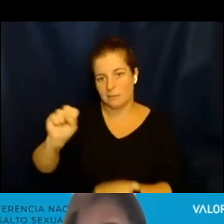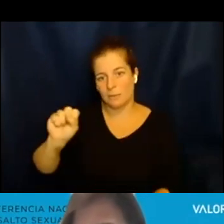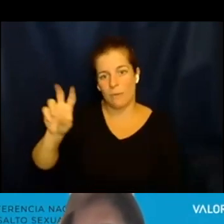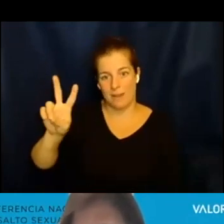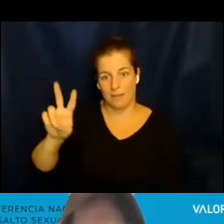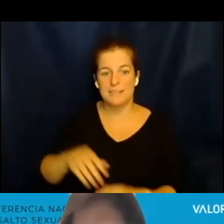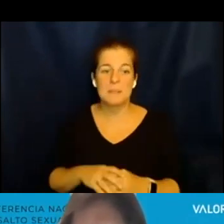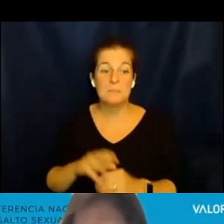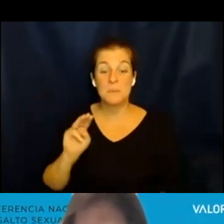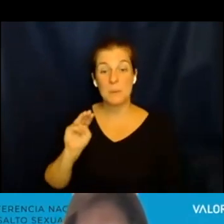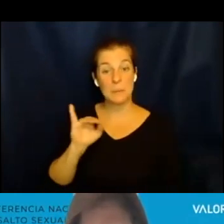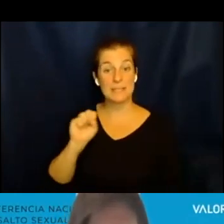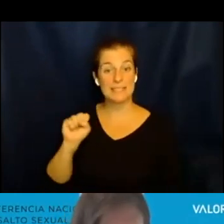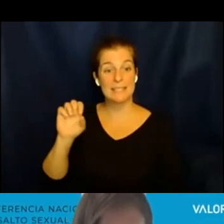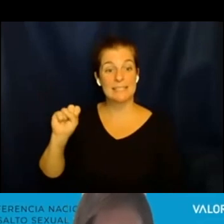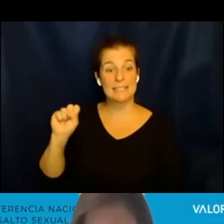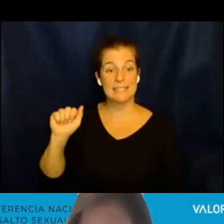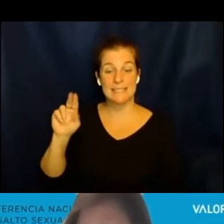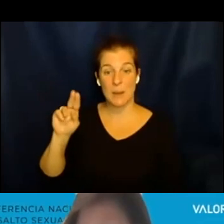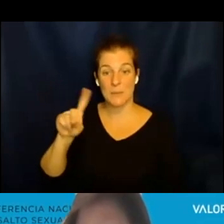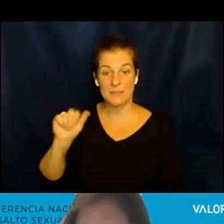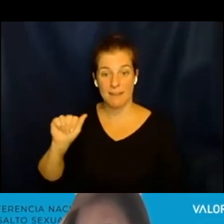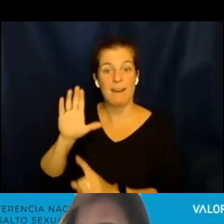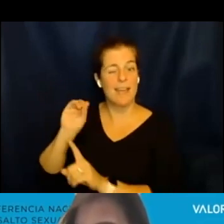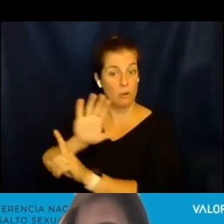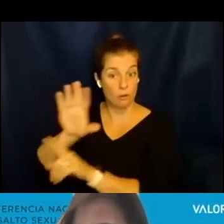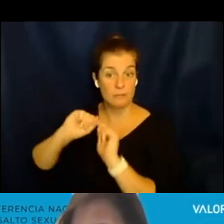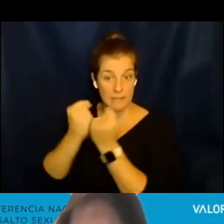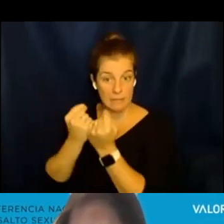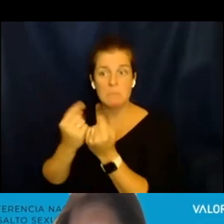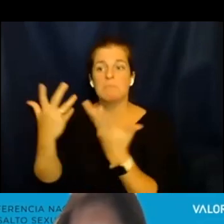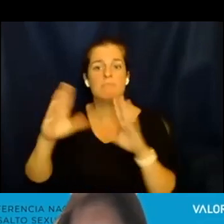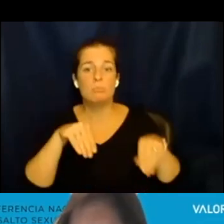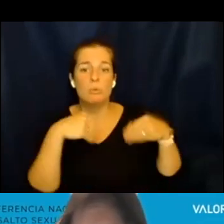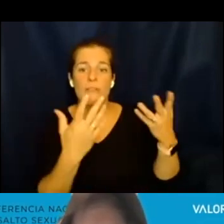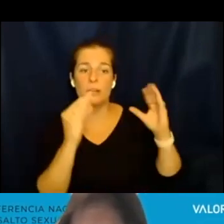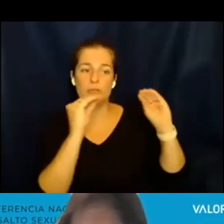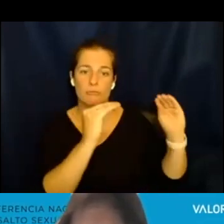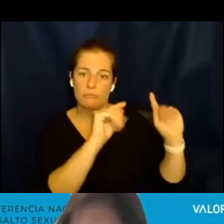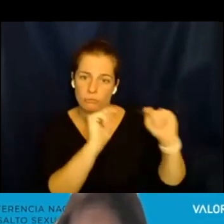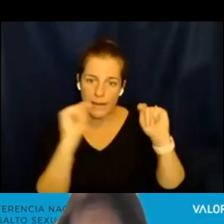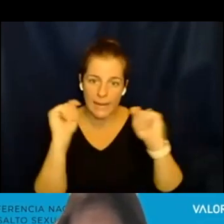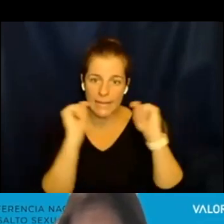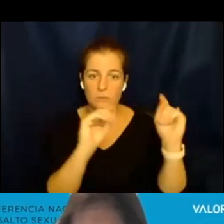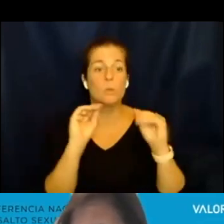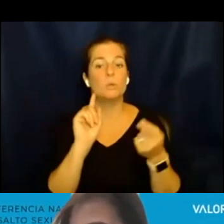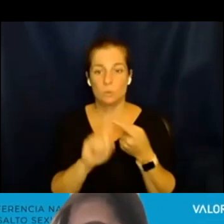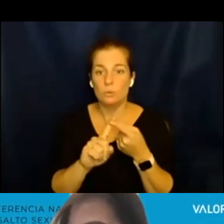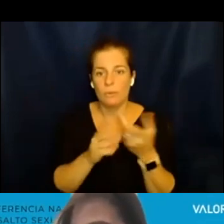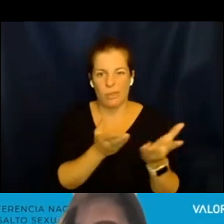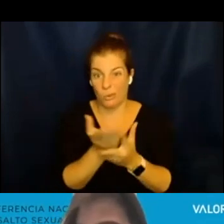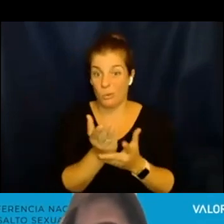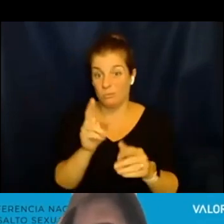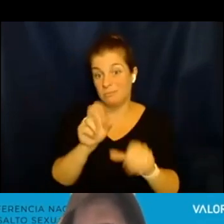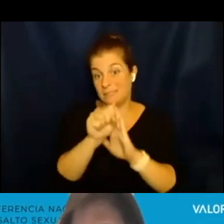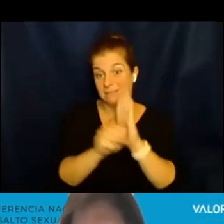Sousa and her team have carried out trainings throughout the entire state of California. She has worked closely with